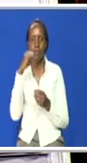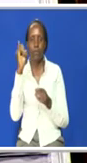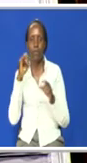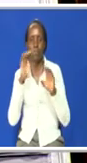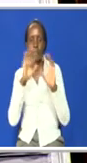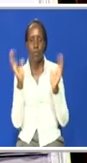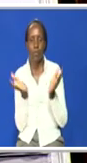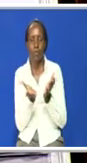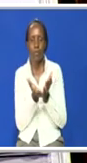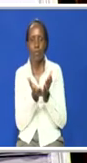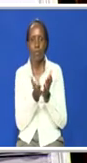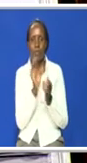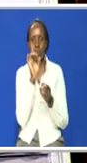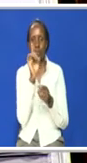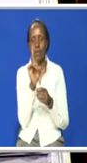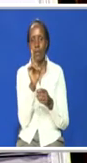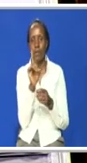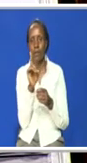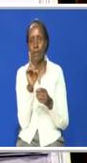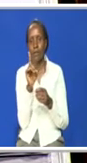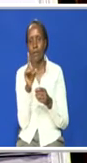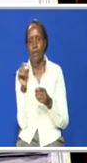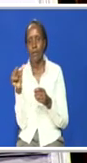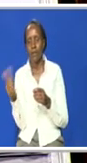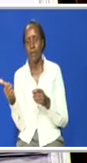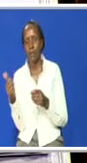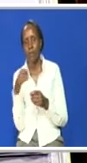One ball. Here we draw how many balls?